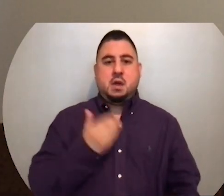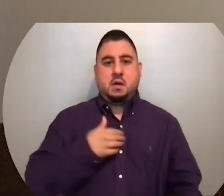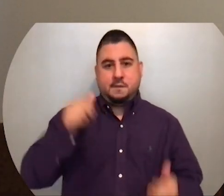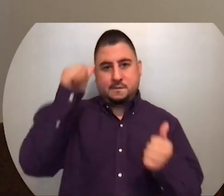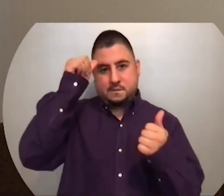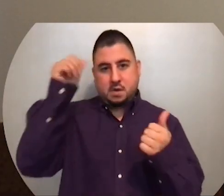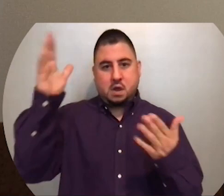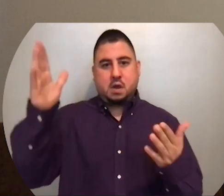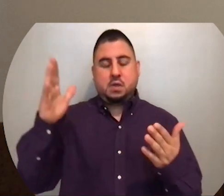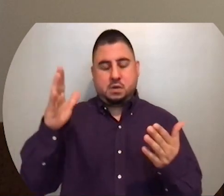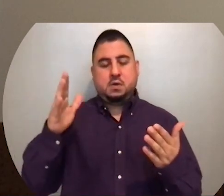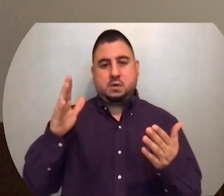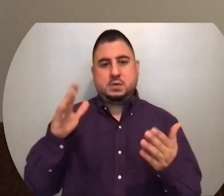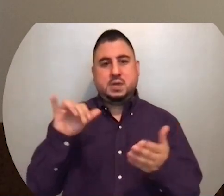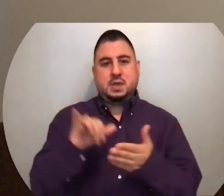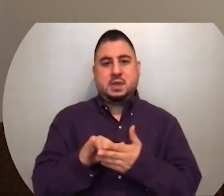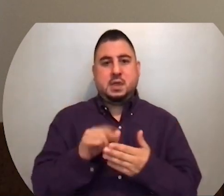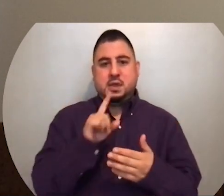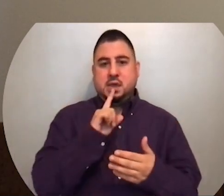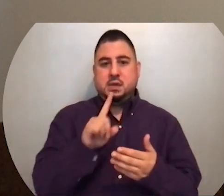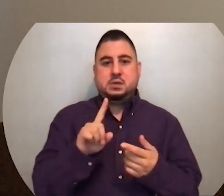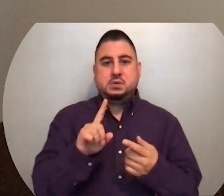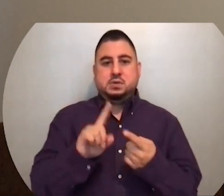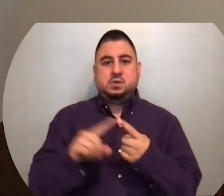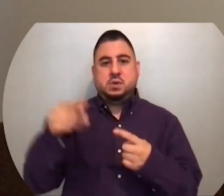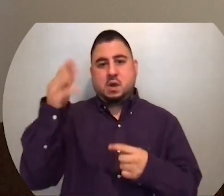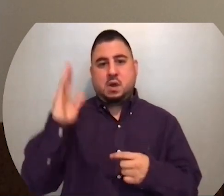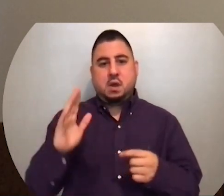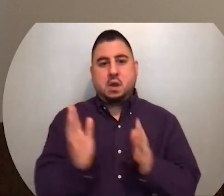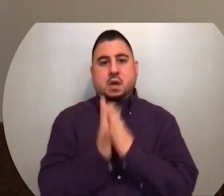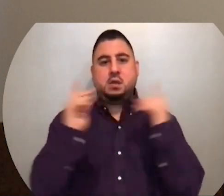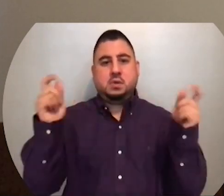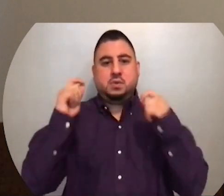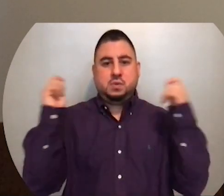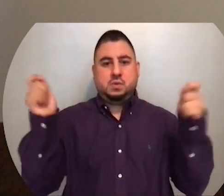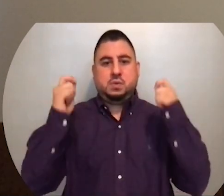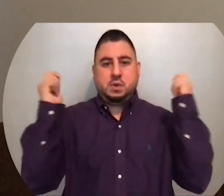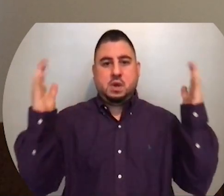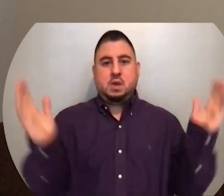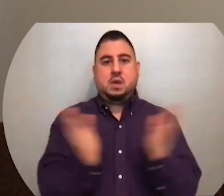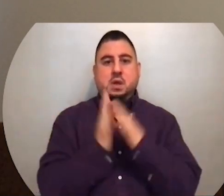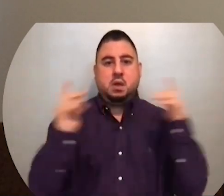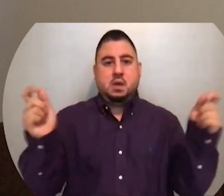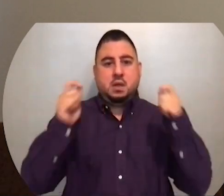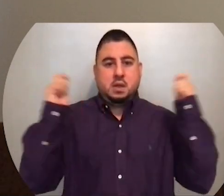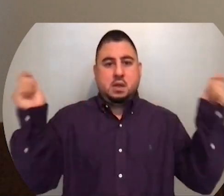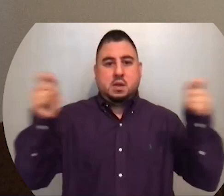fathers, David, that is to come. Alleluia,